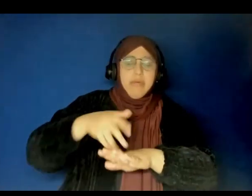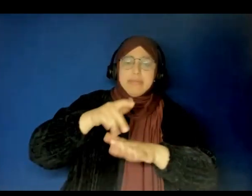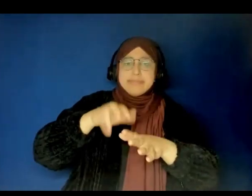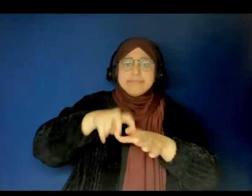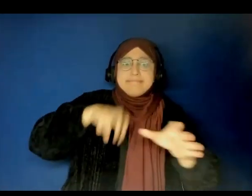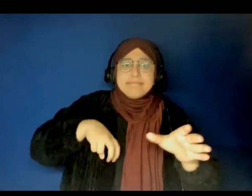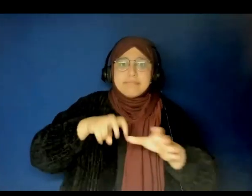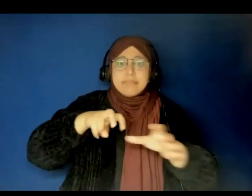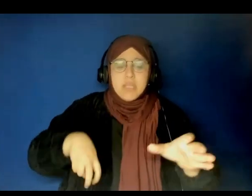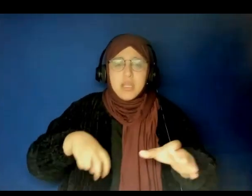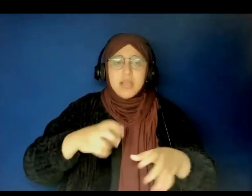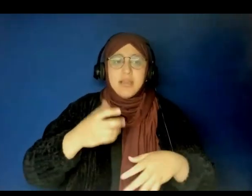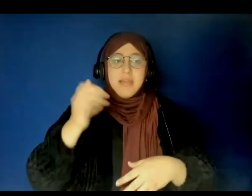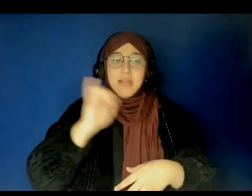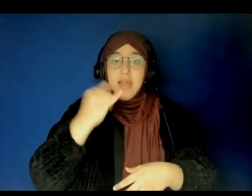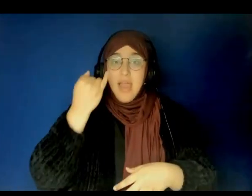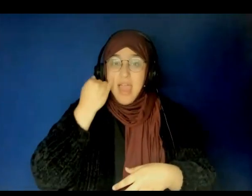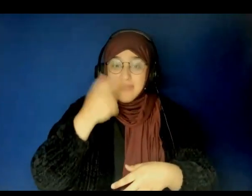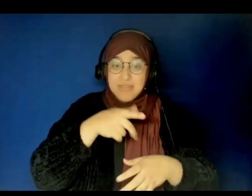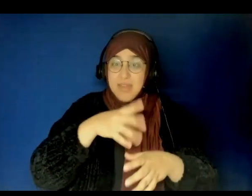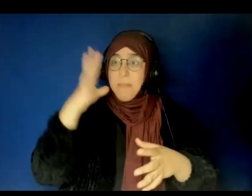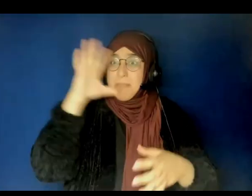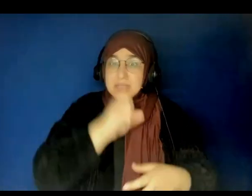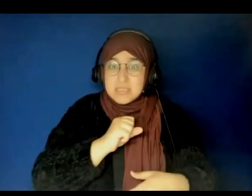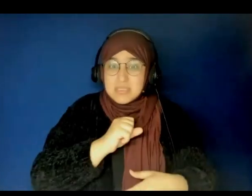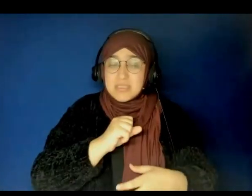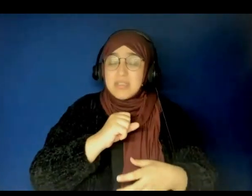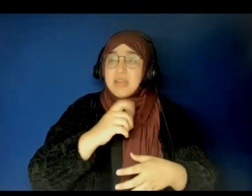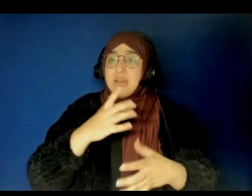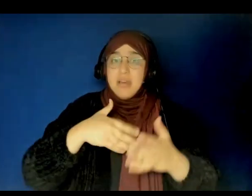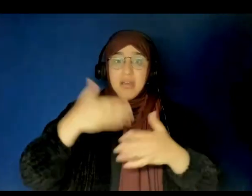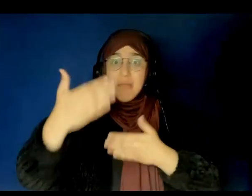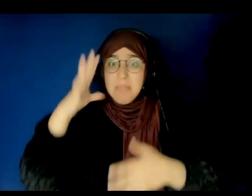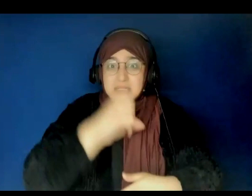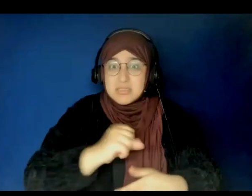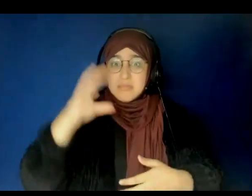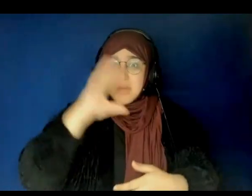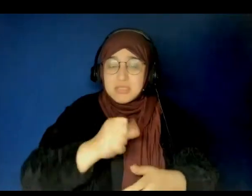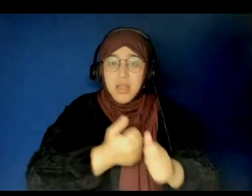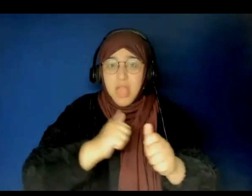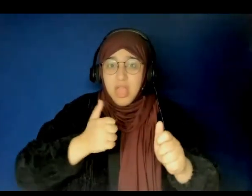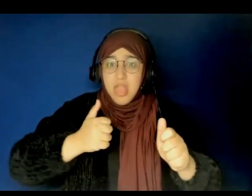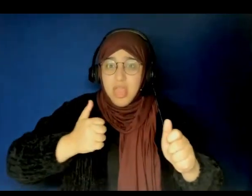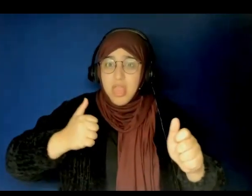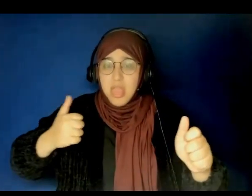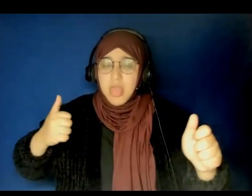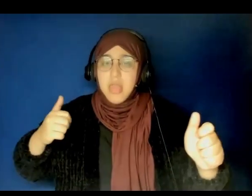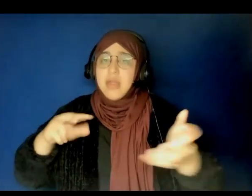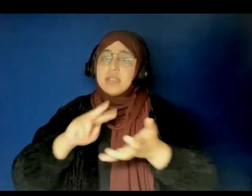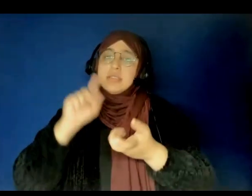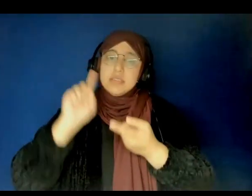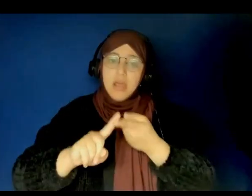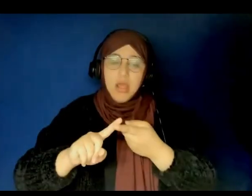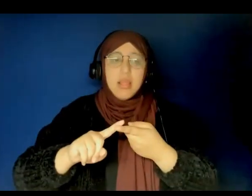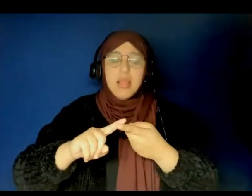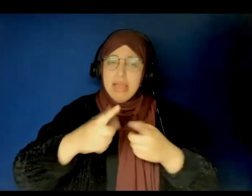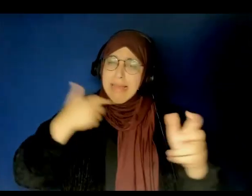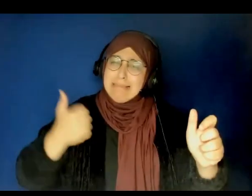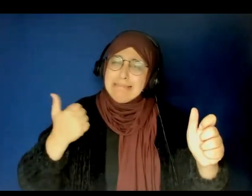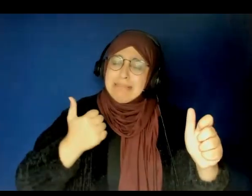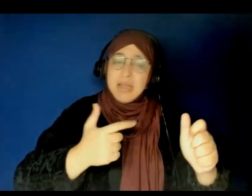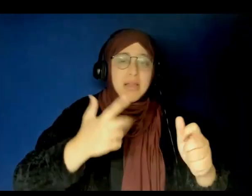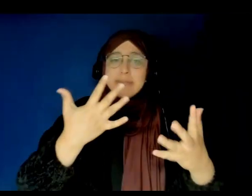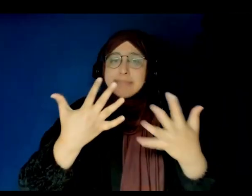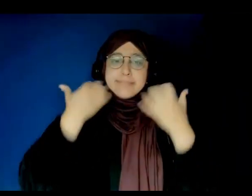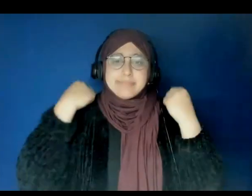misses him, then he is hit by the next until he is encompassed by his lifespan. Meaning that